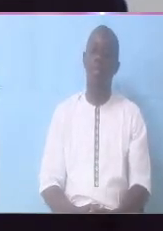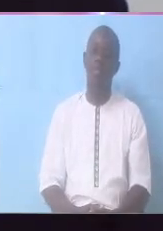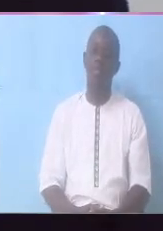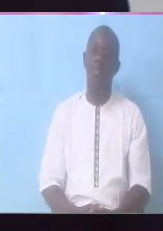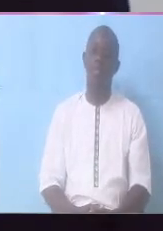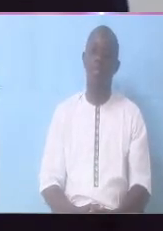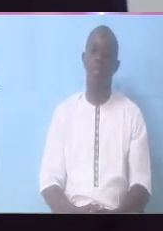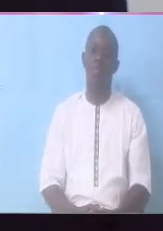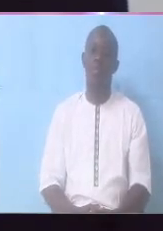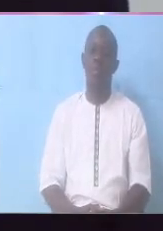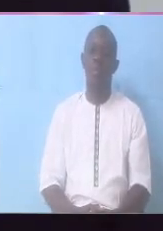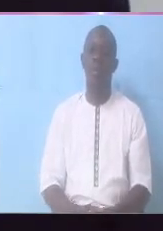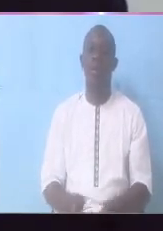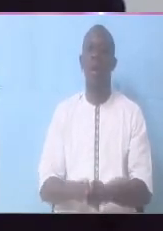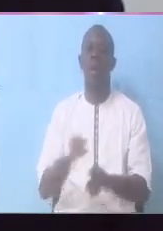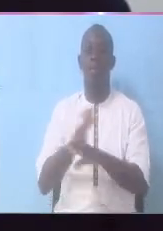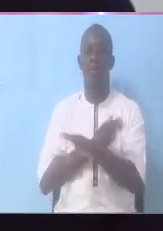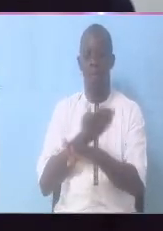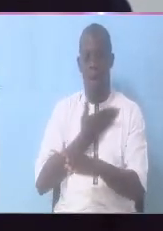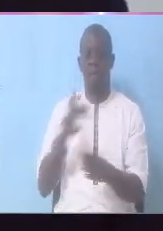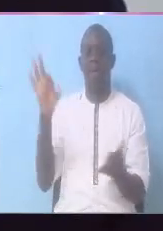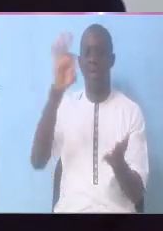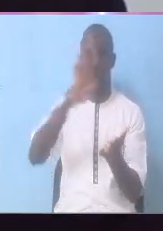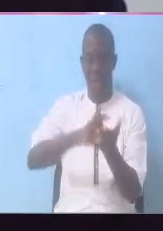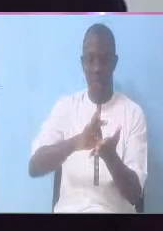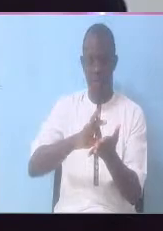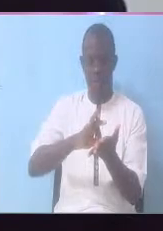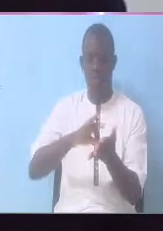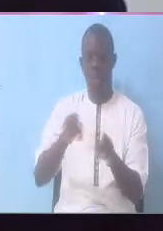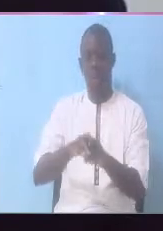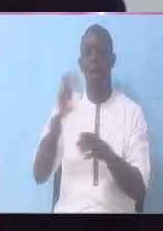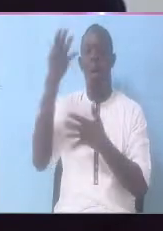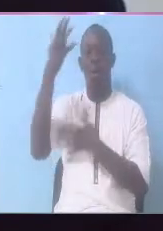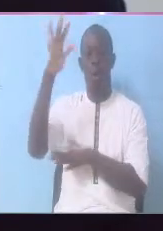Dakar, in Mauritania, there's a coup plot back home. I